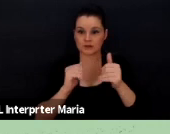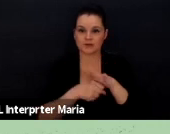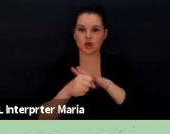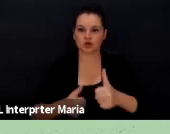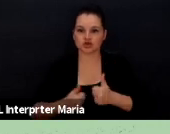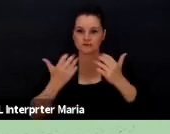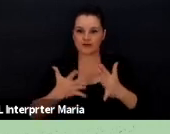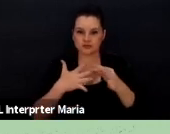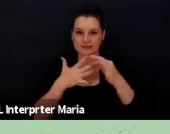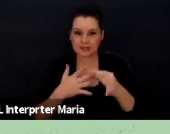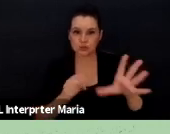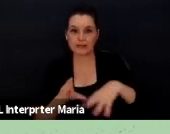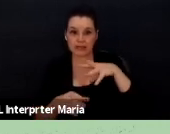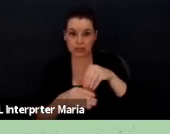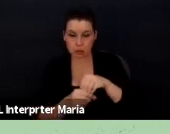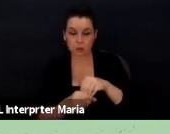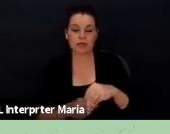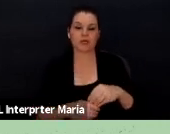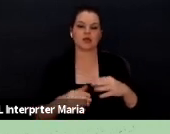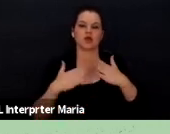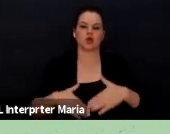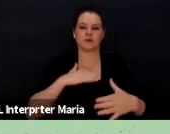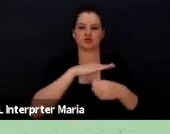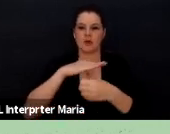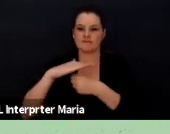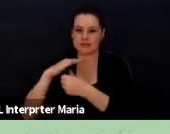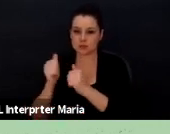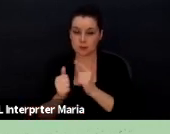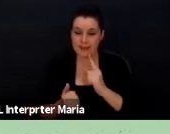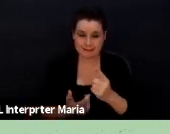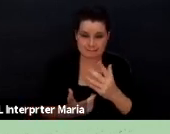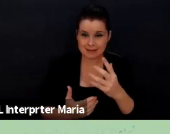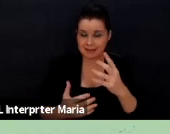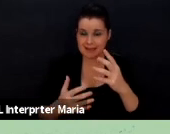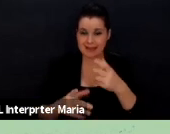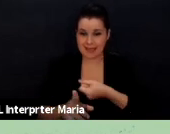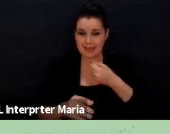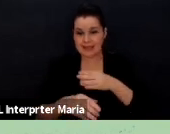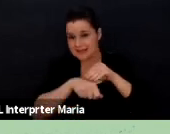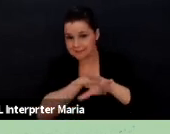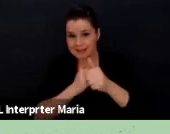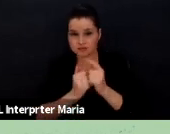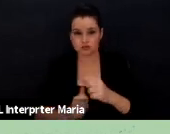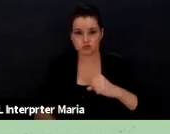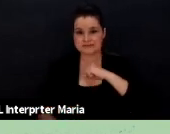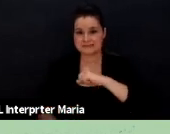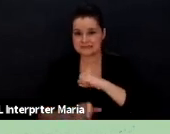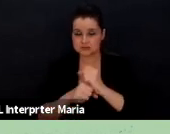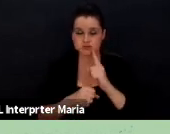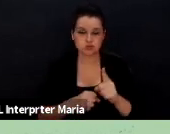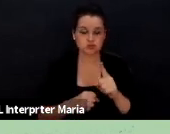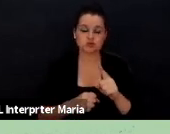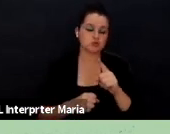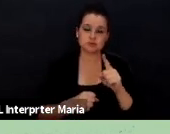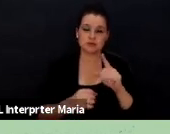leaders, including human trafficking survivors, to have influence and impact to create a community that is resistant to violence and trafficking. My community